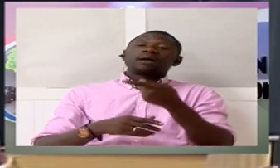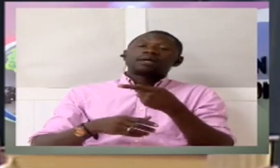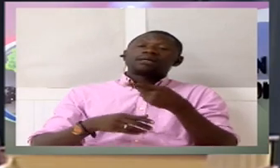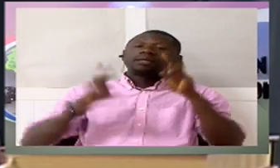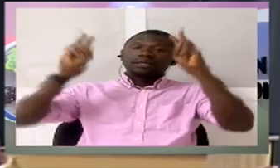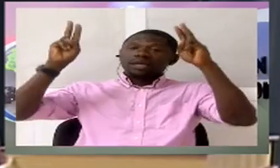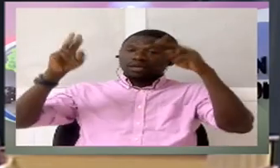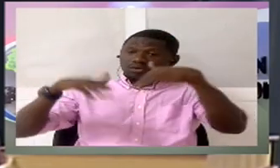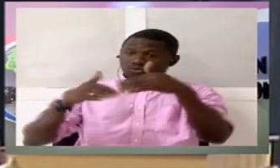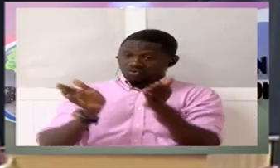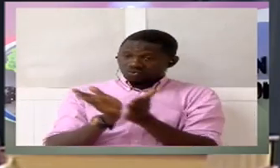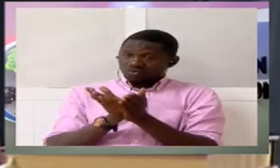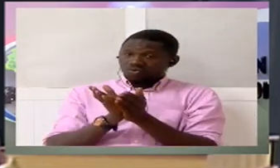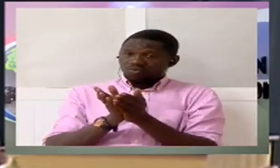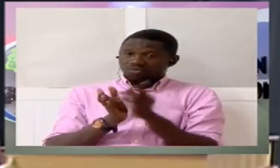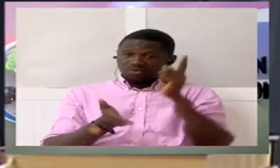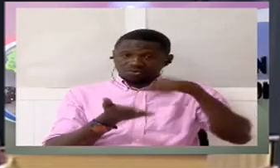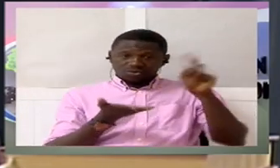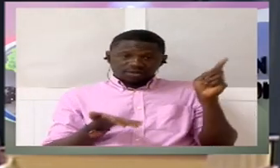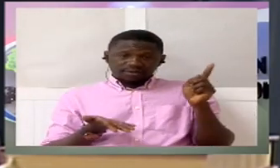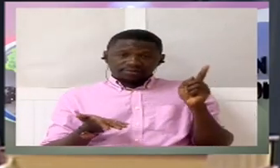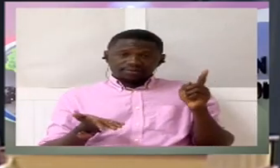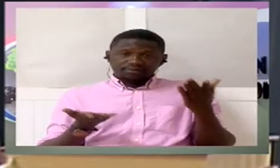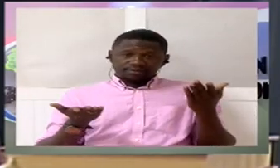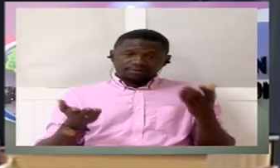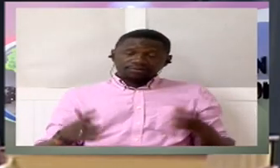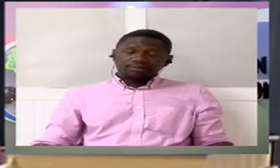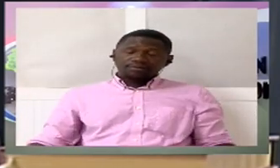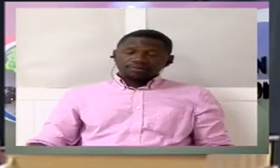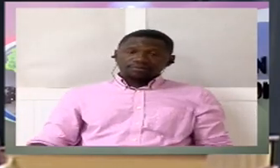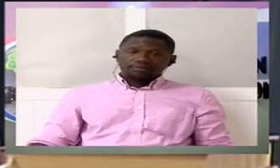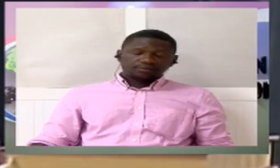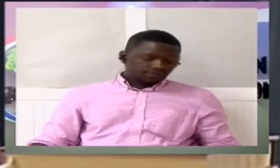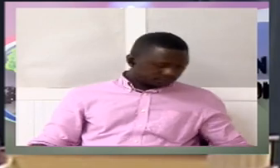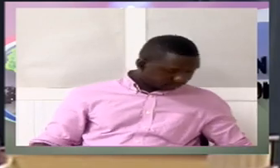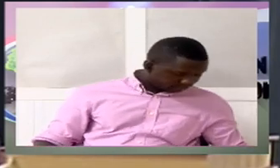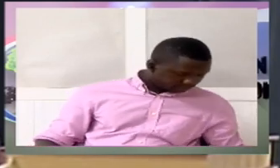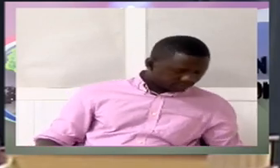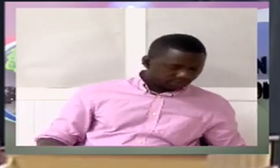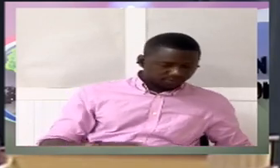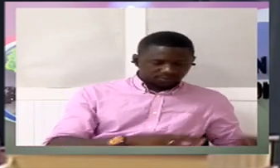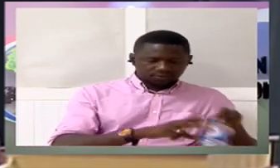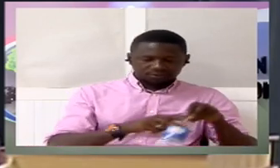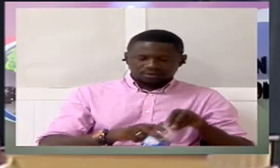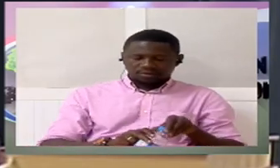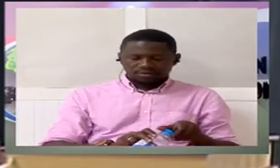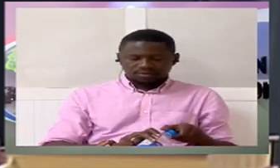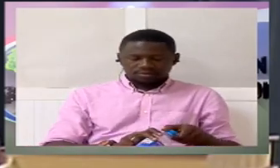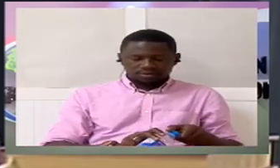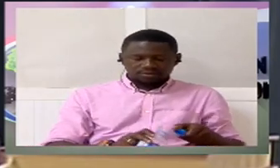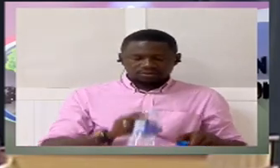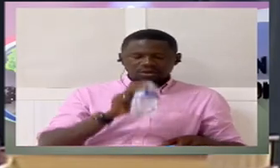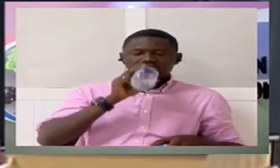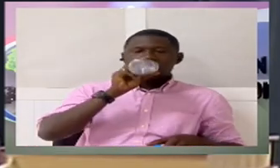wala mnyindiko, kabirin lawyer Usman Sila aning my Fathi, nyilube ya nyim mantoro lumenutaki,